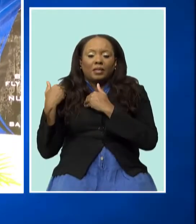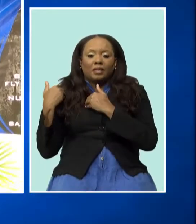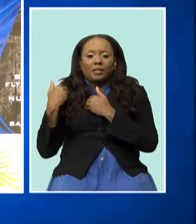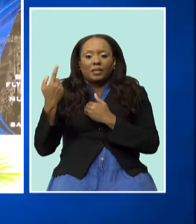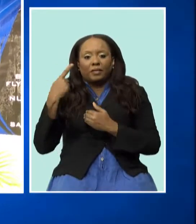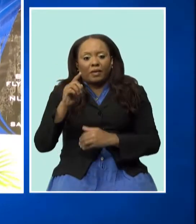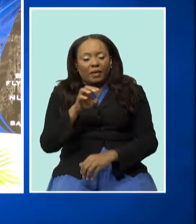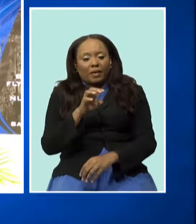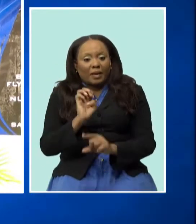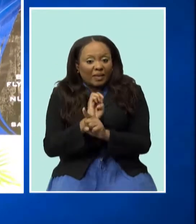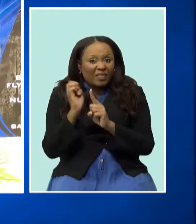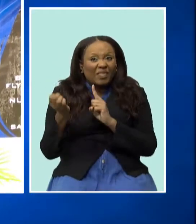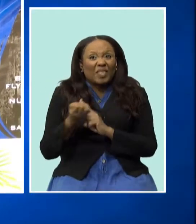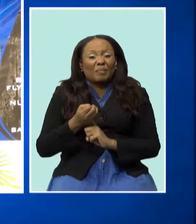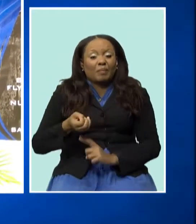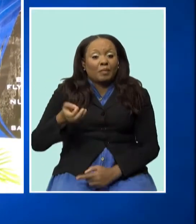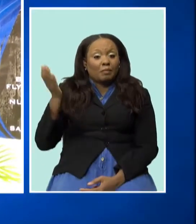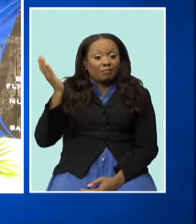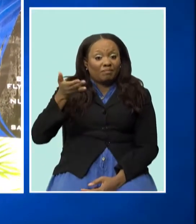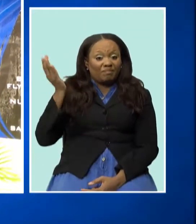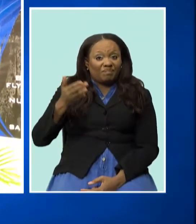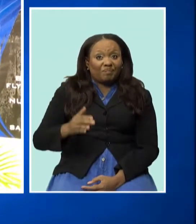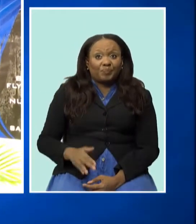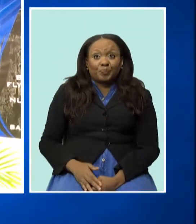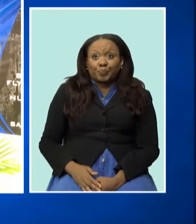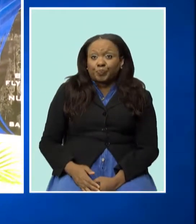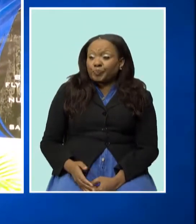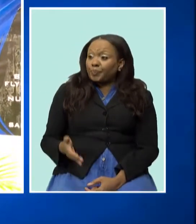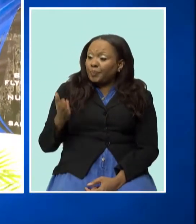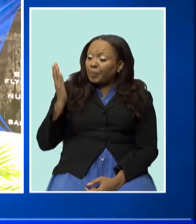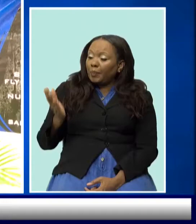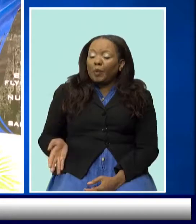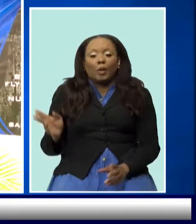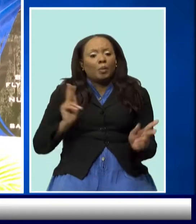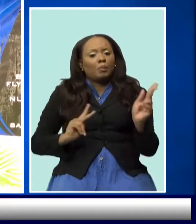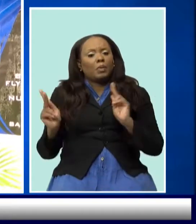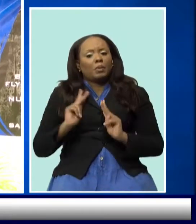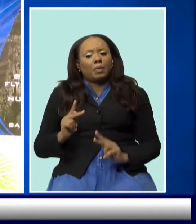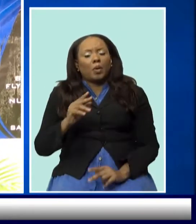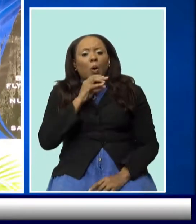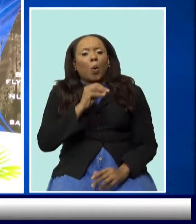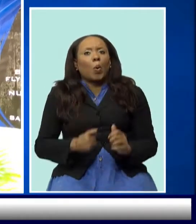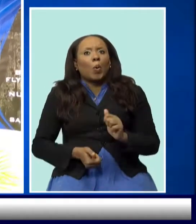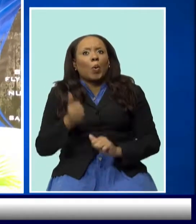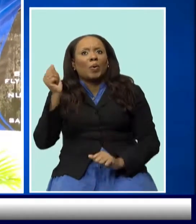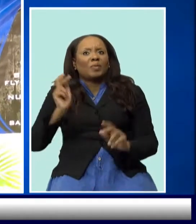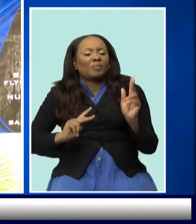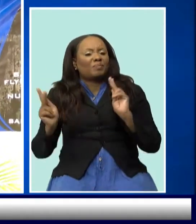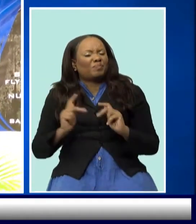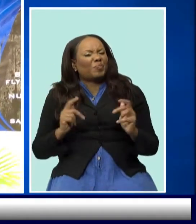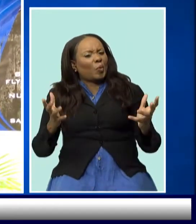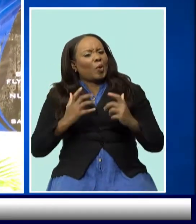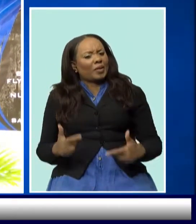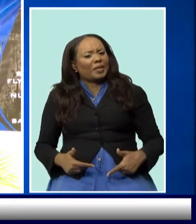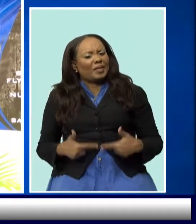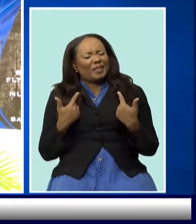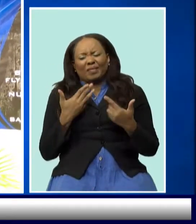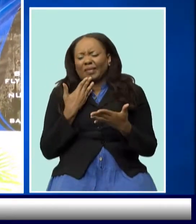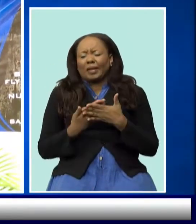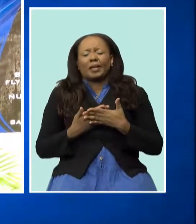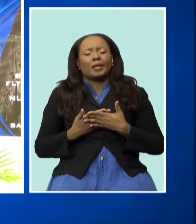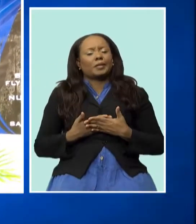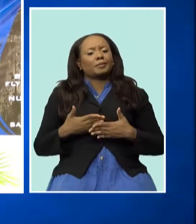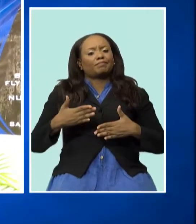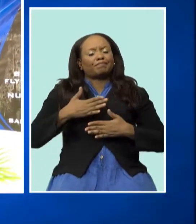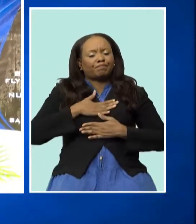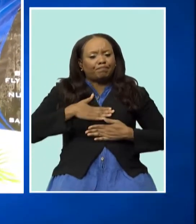Adrian Ford, also spoke at the launch. Because those in the twilight of their years must have the twilight moments. And I'm saying we can only